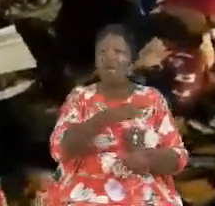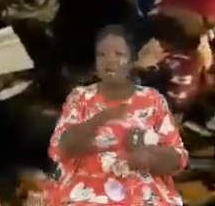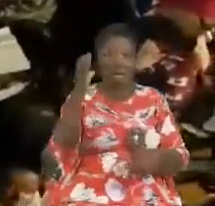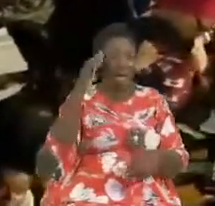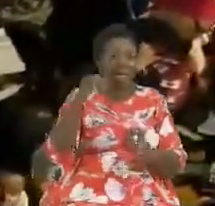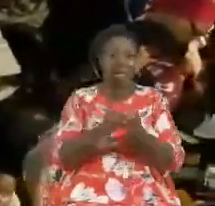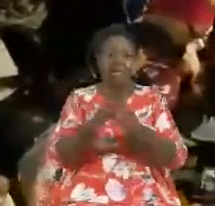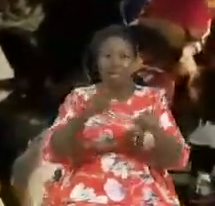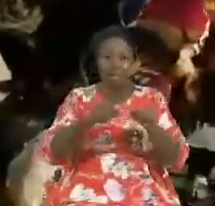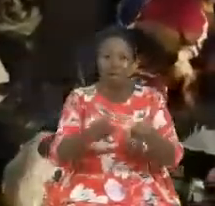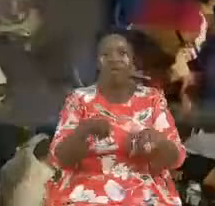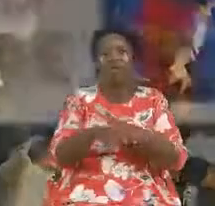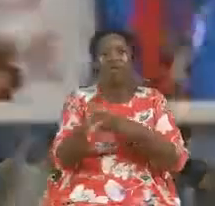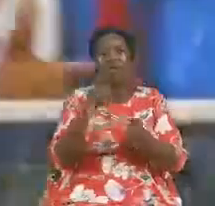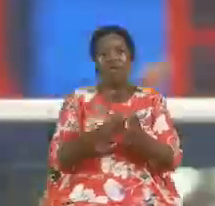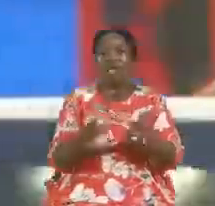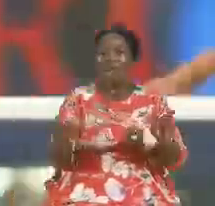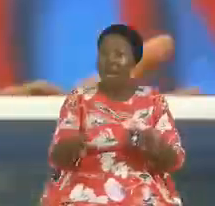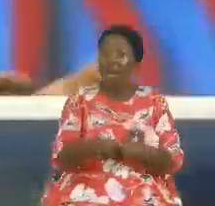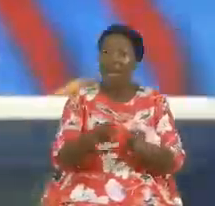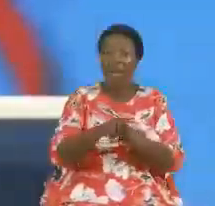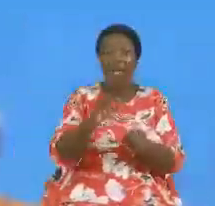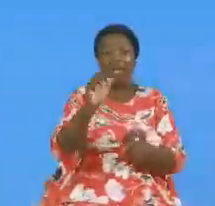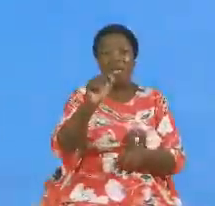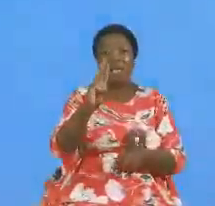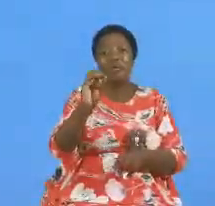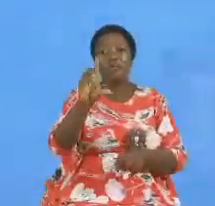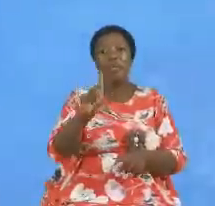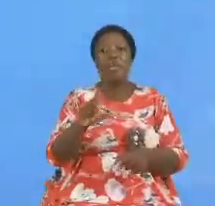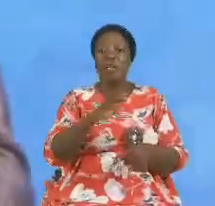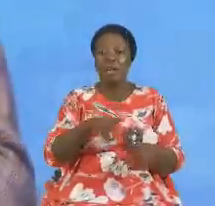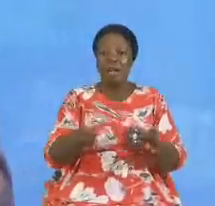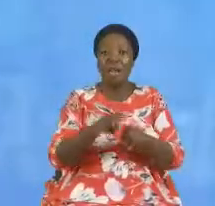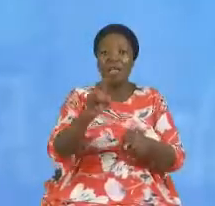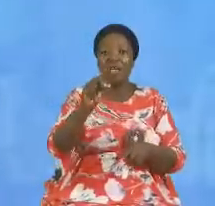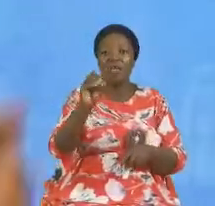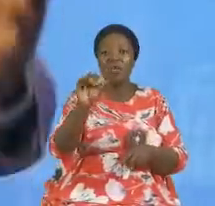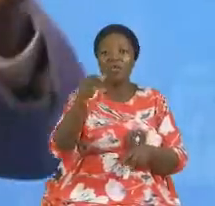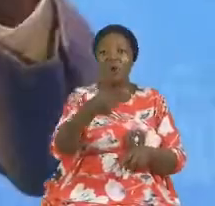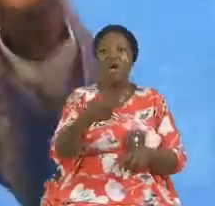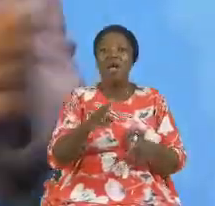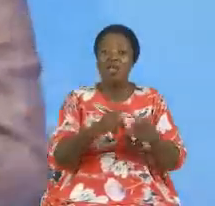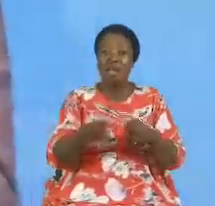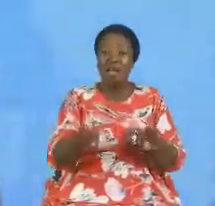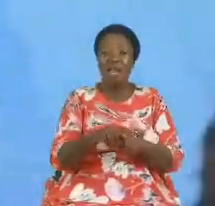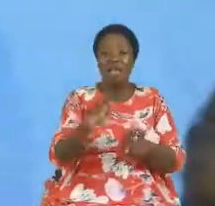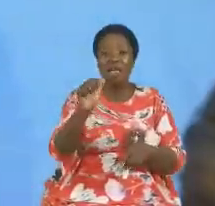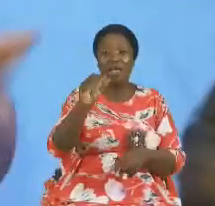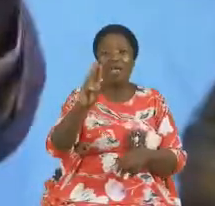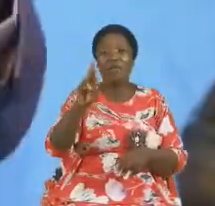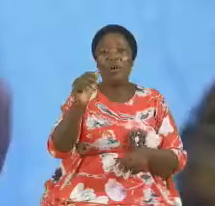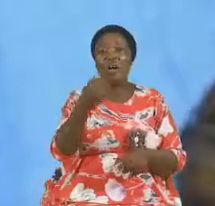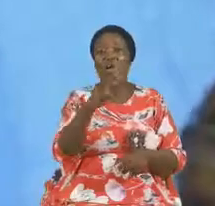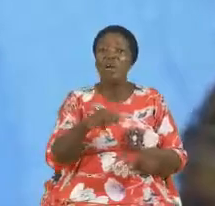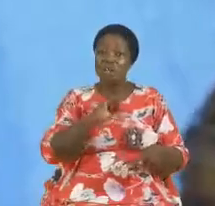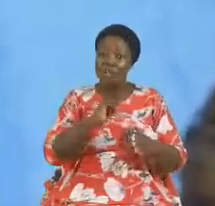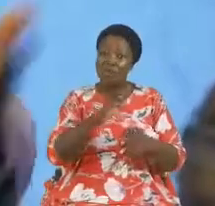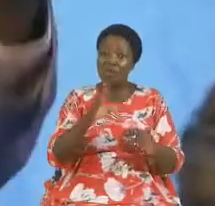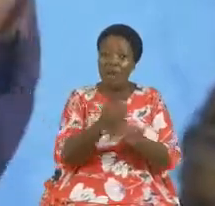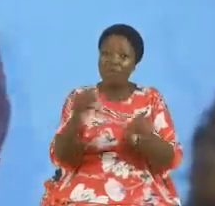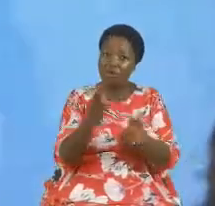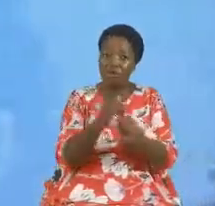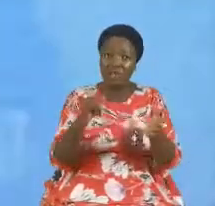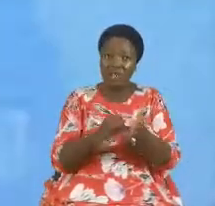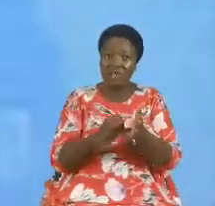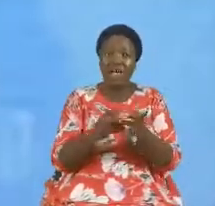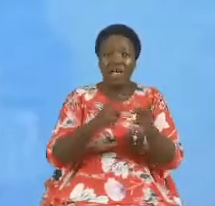like Enoch. He had it and he continued in it. Like Abel, like Noah,